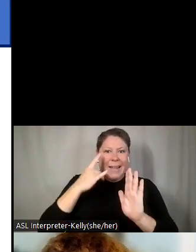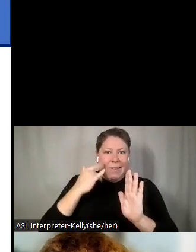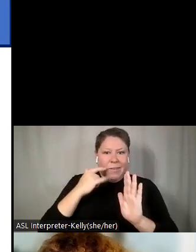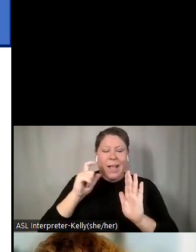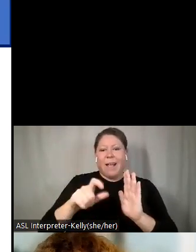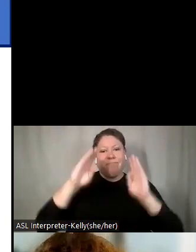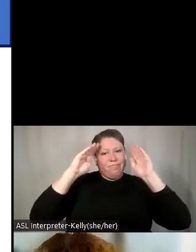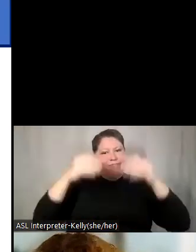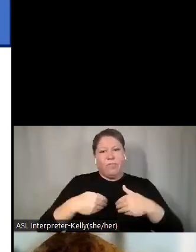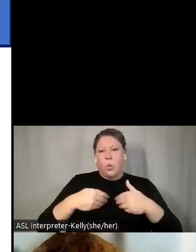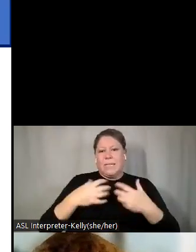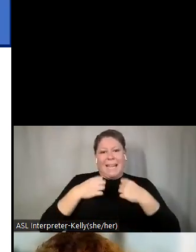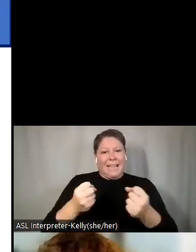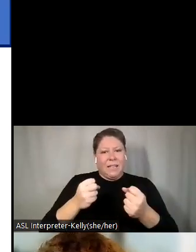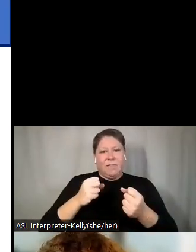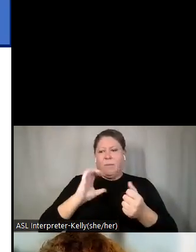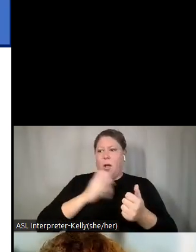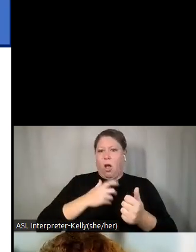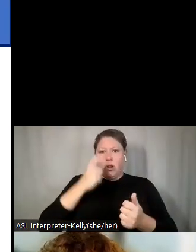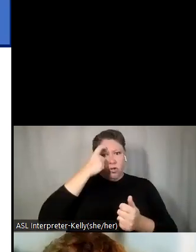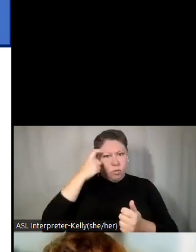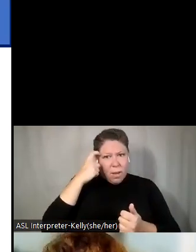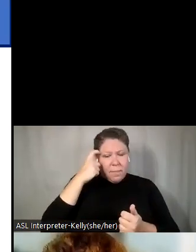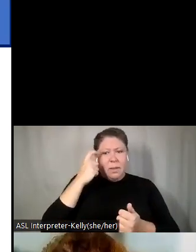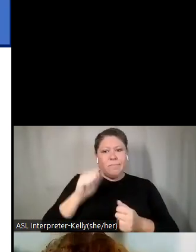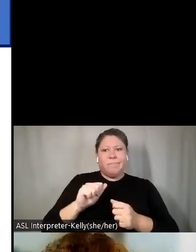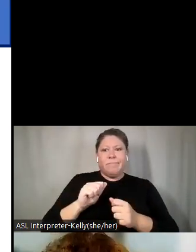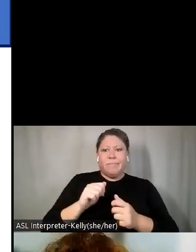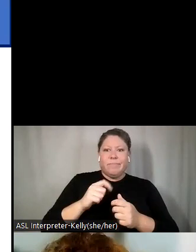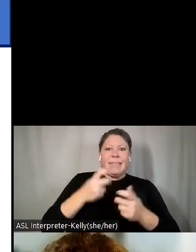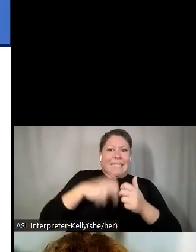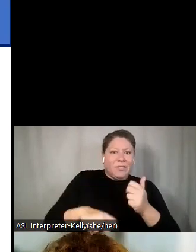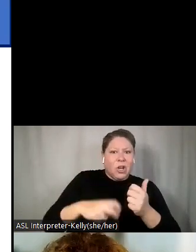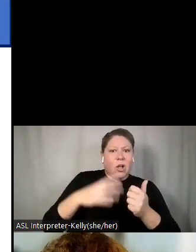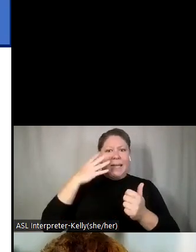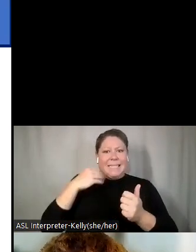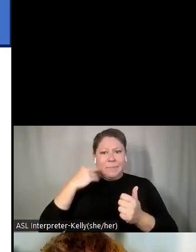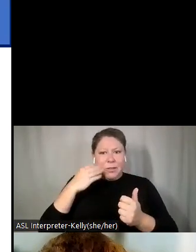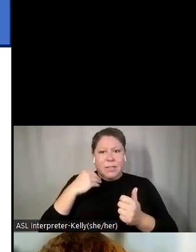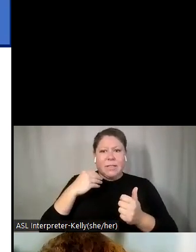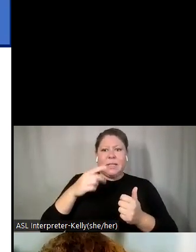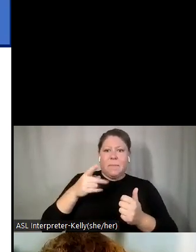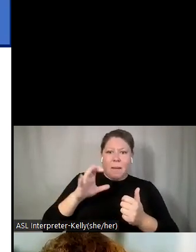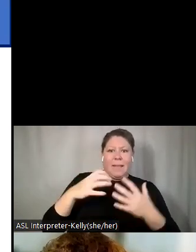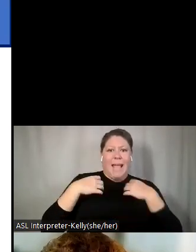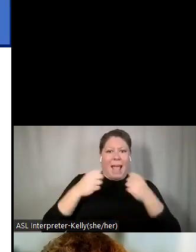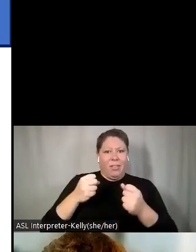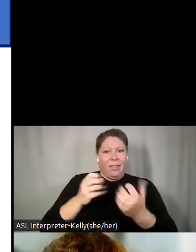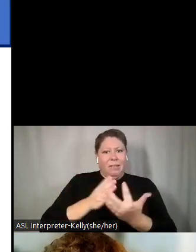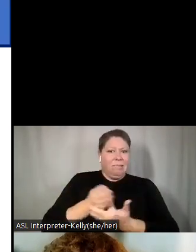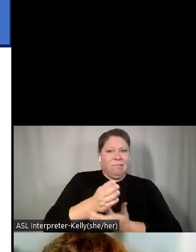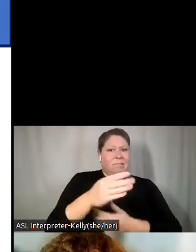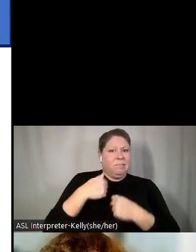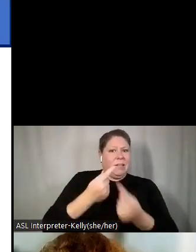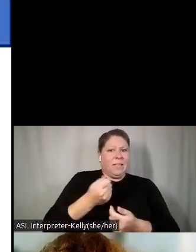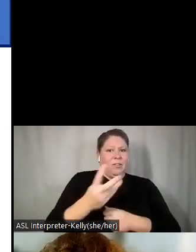of the trauma and the difficult experiences that the public health department itself has been through in the last couple of years. So that's been